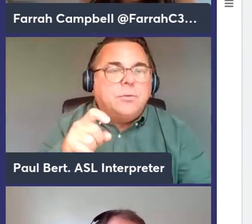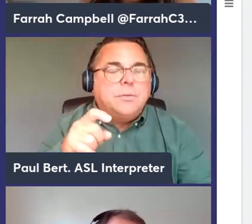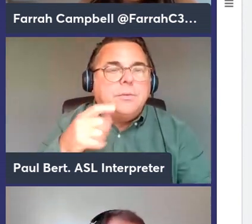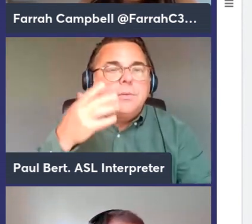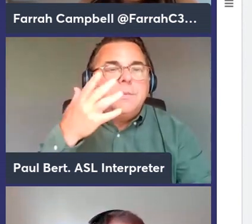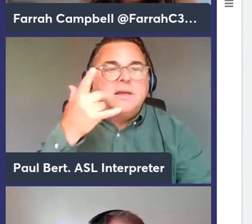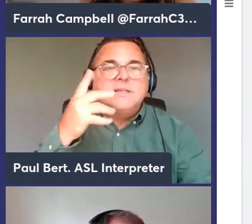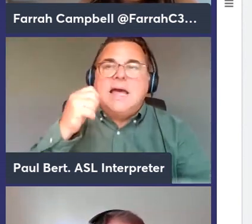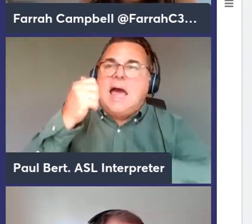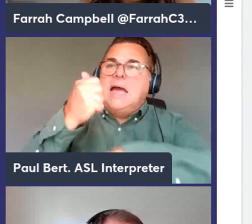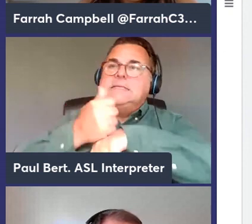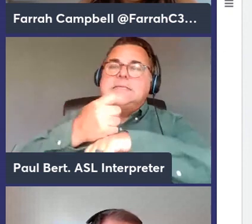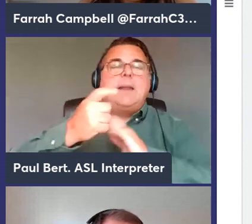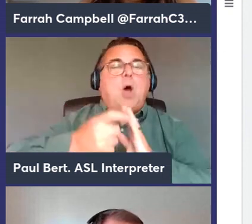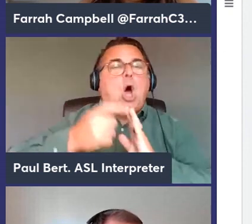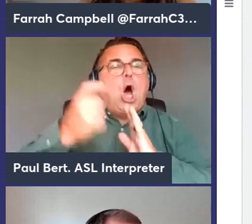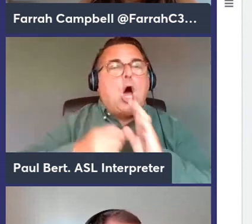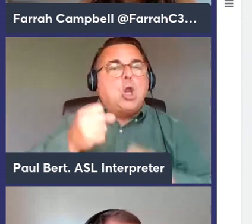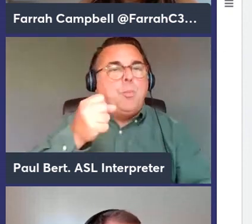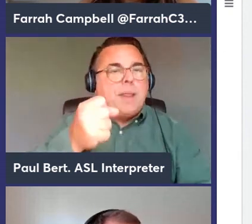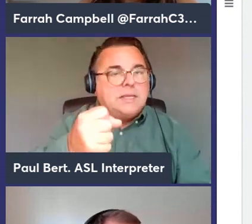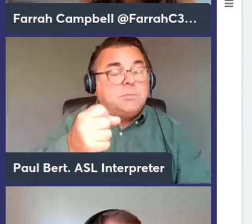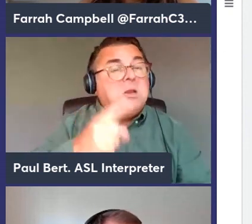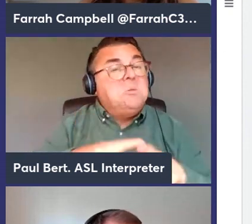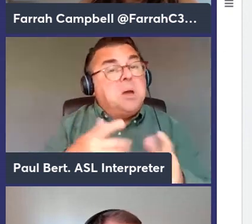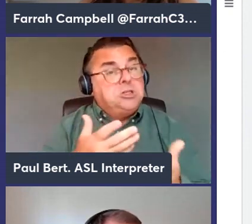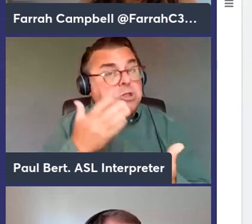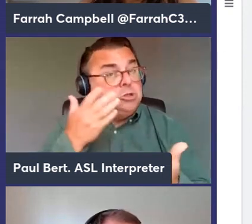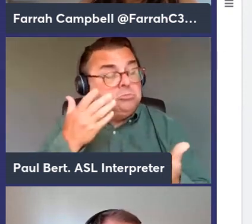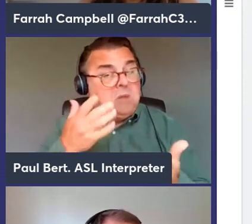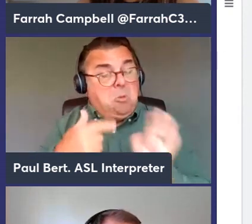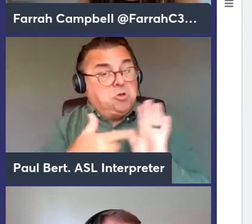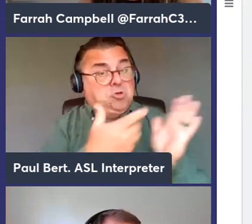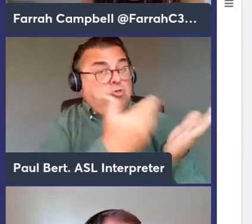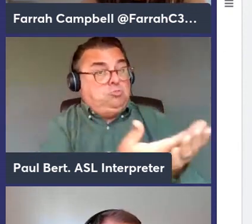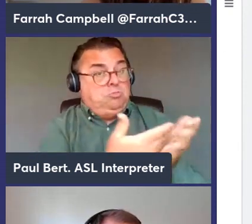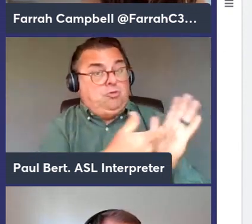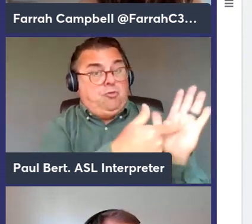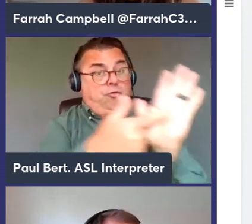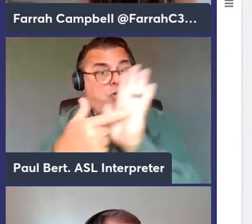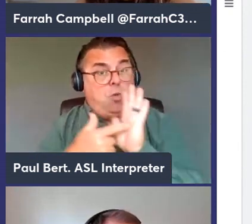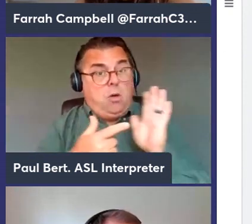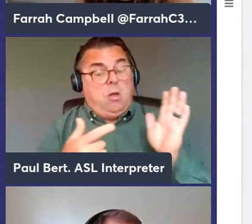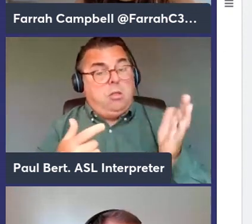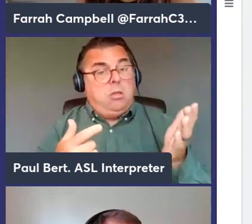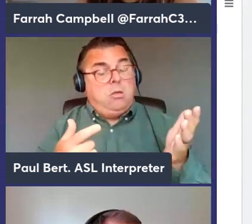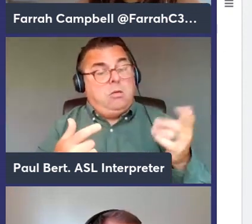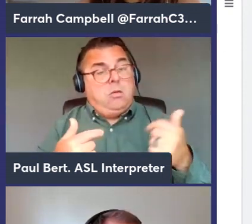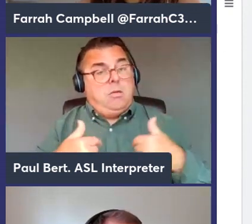did set auto placement, but just to prove that I'm not actually, lying